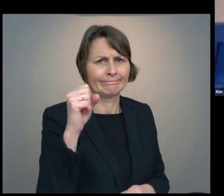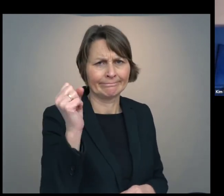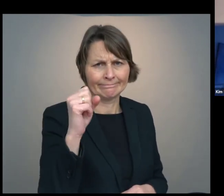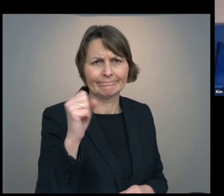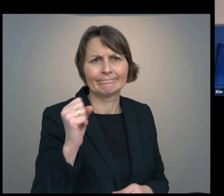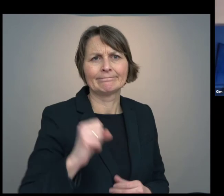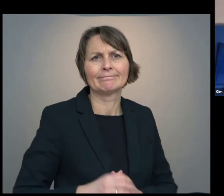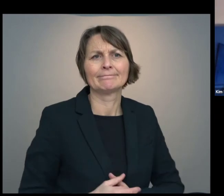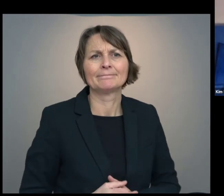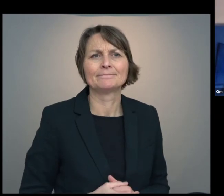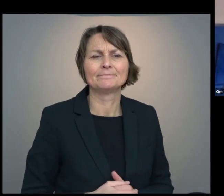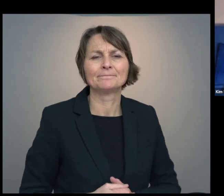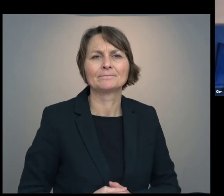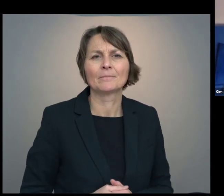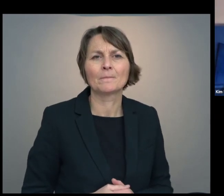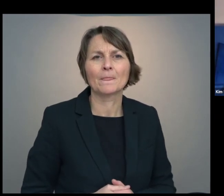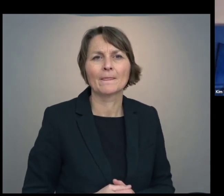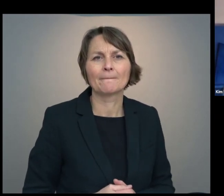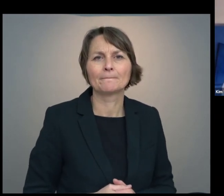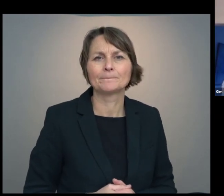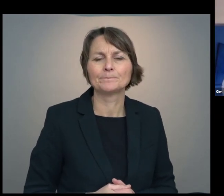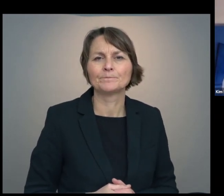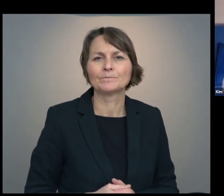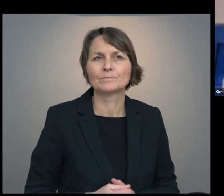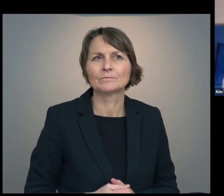it? Yes, of course.